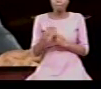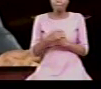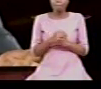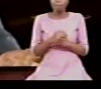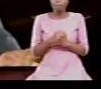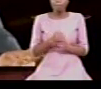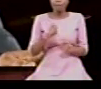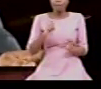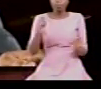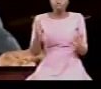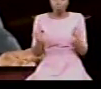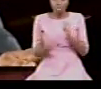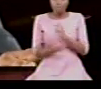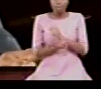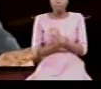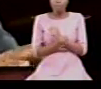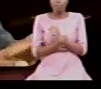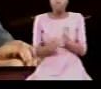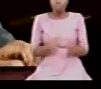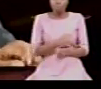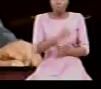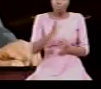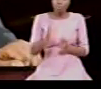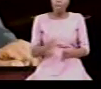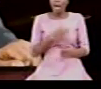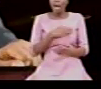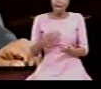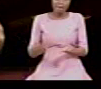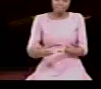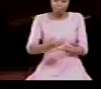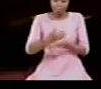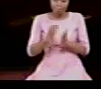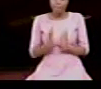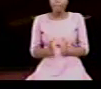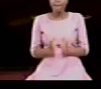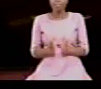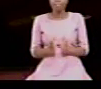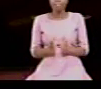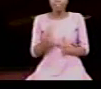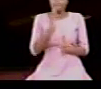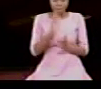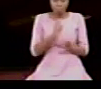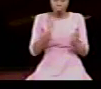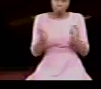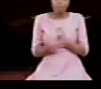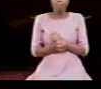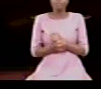transformed sower and reaper. This means transformed.